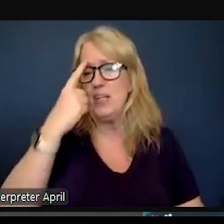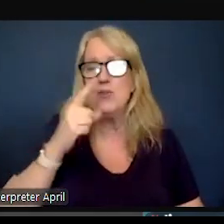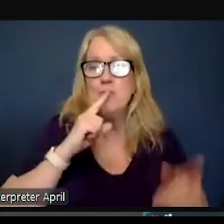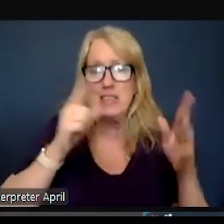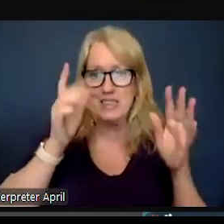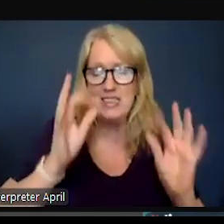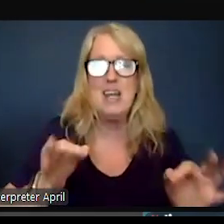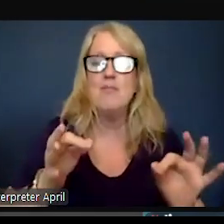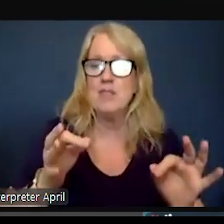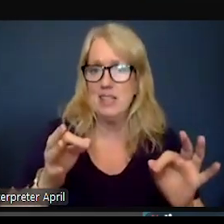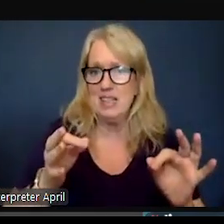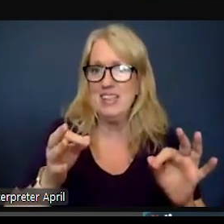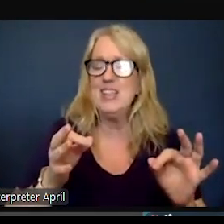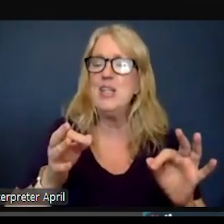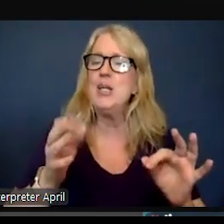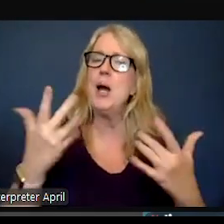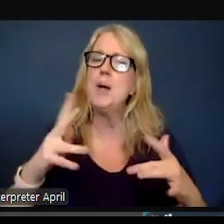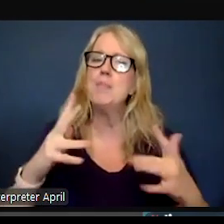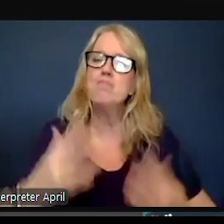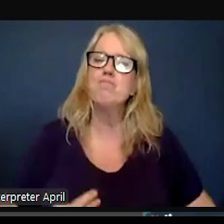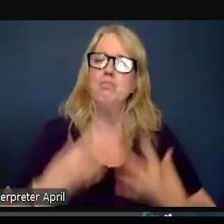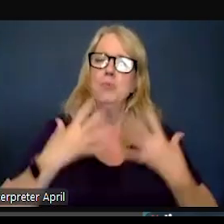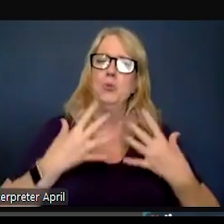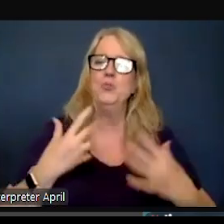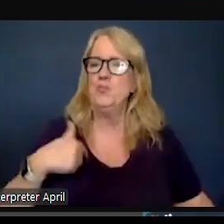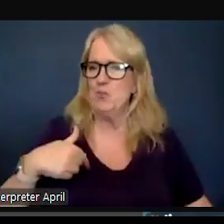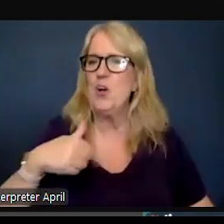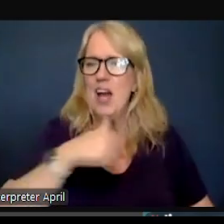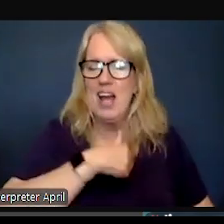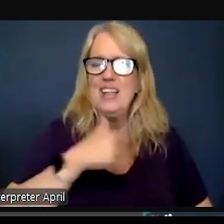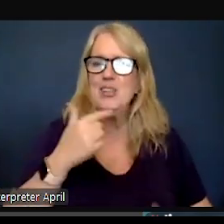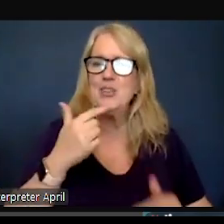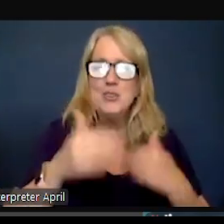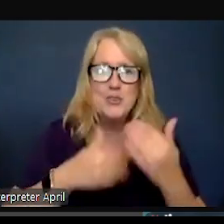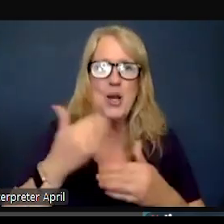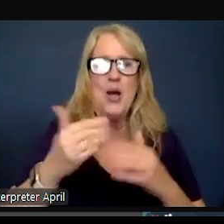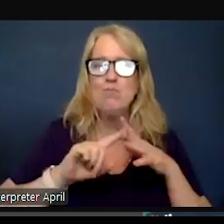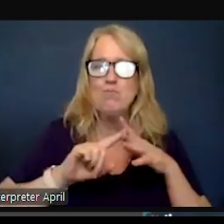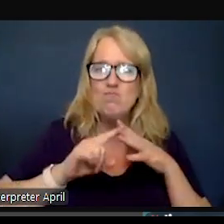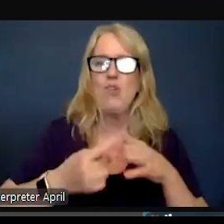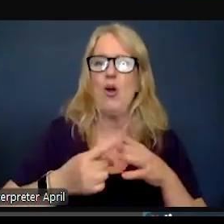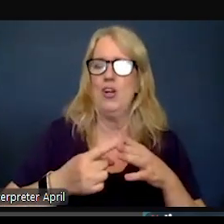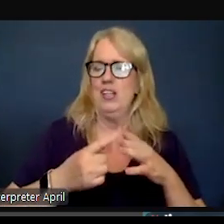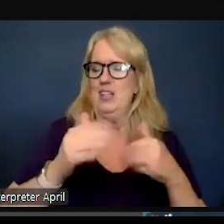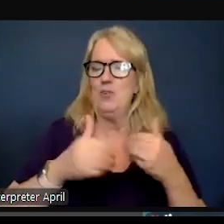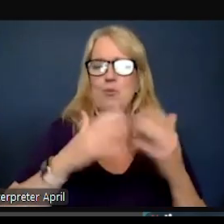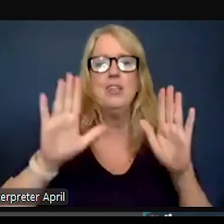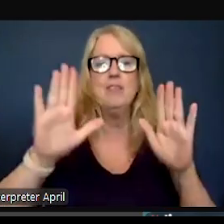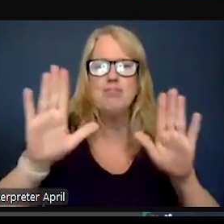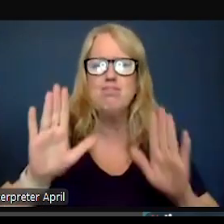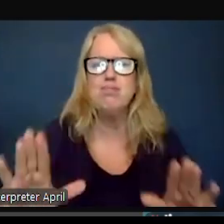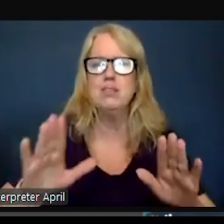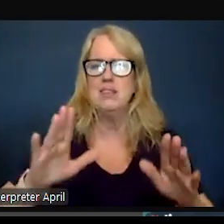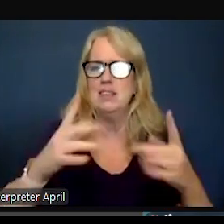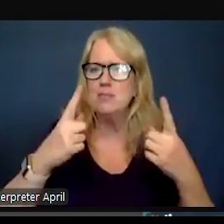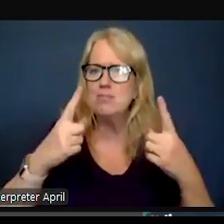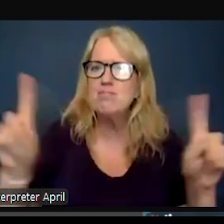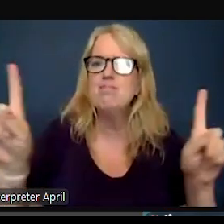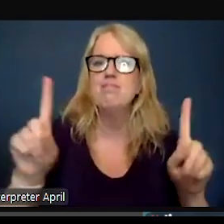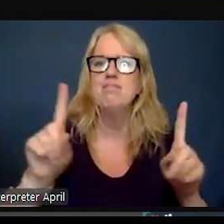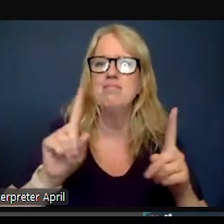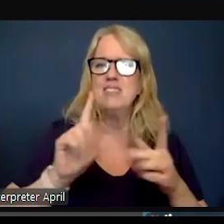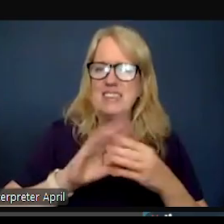a boost for us starting out so early and just having such great success